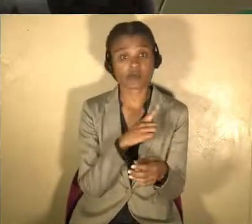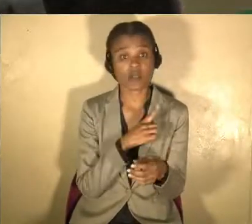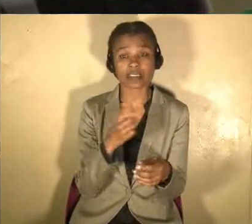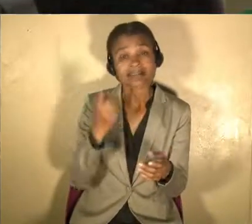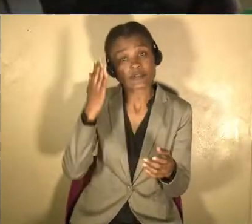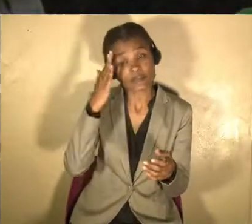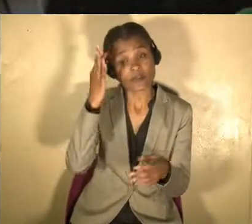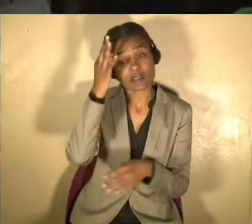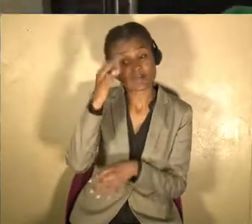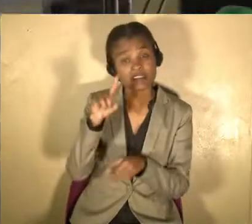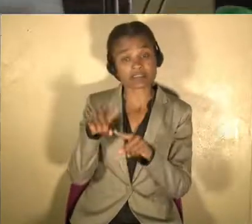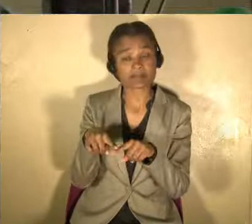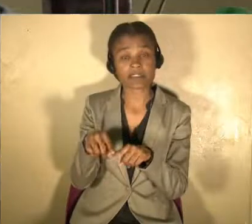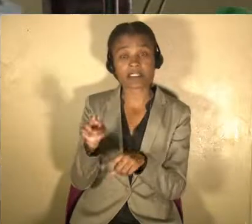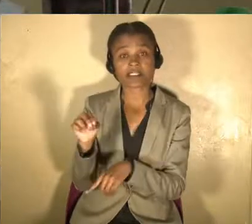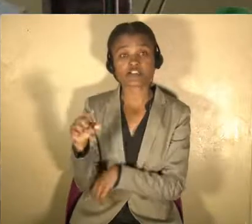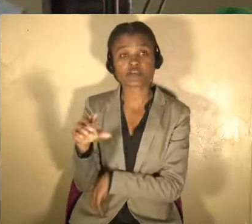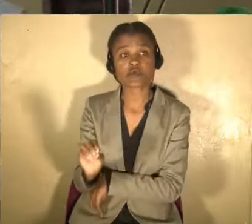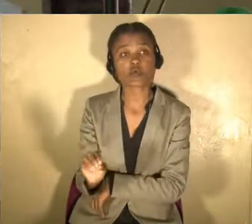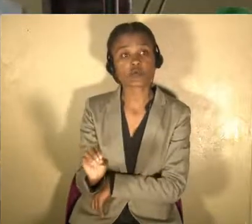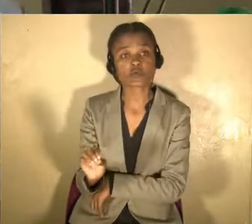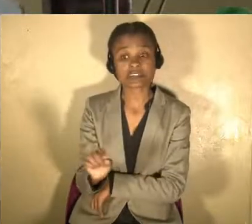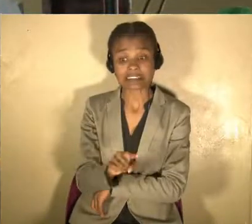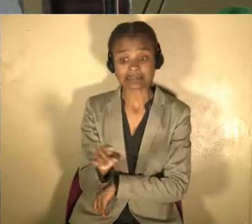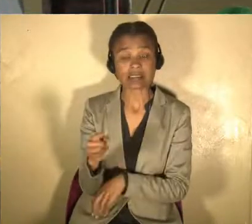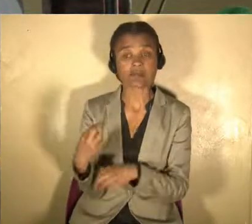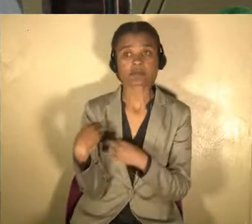particular cases in a court of law.